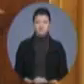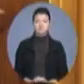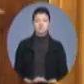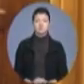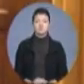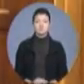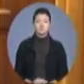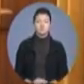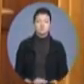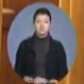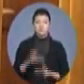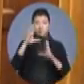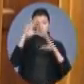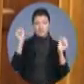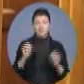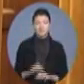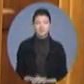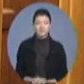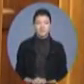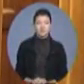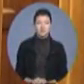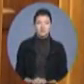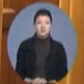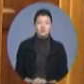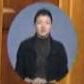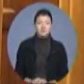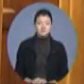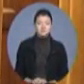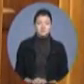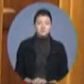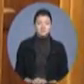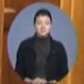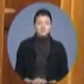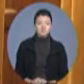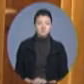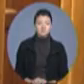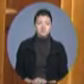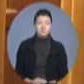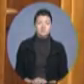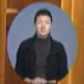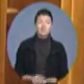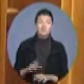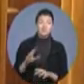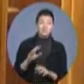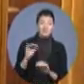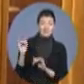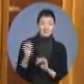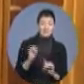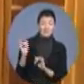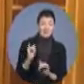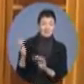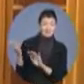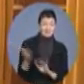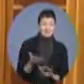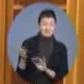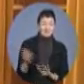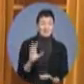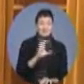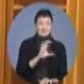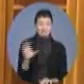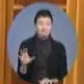Speaker, many newcomers to our great country continue to have difficulty finding the job that best suits their education